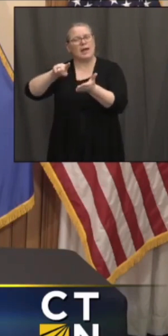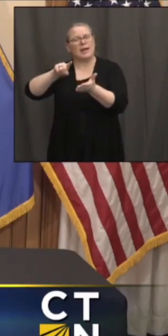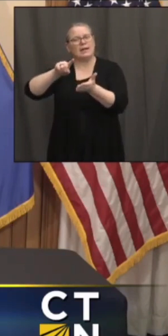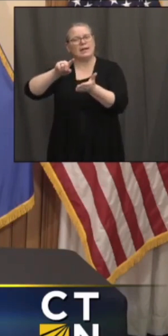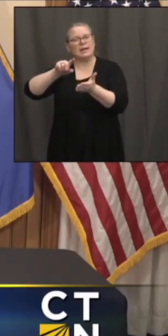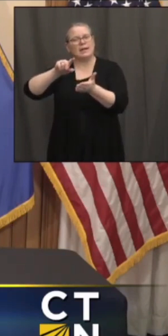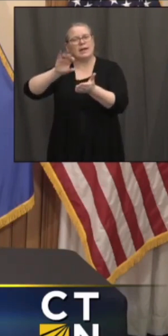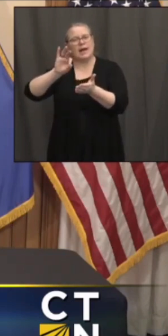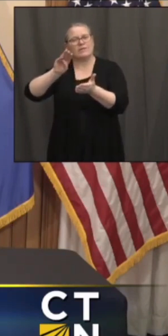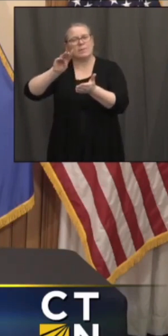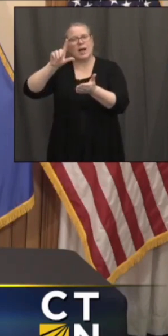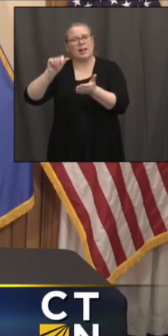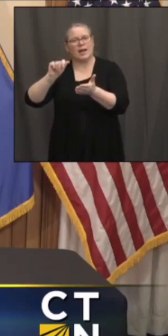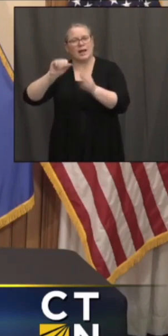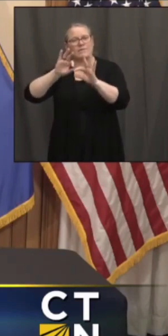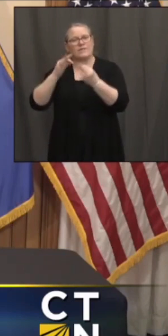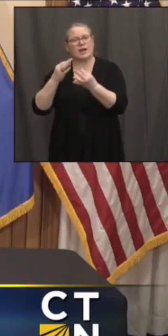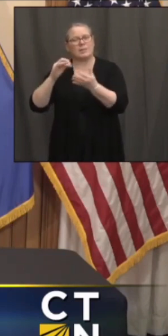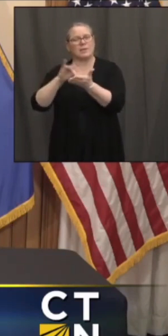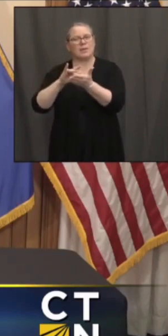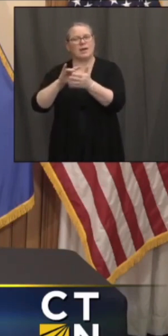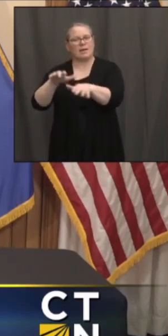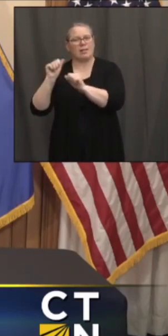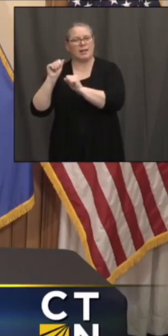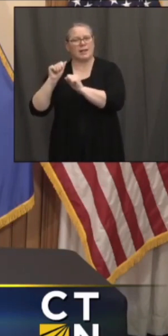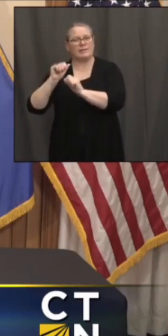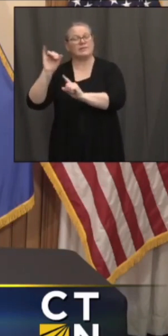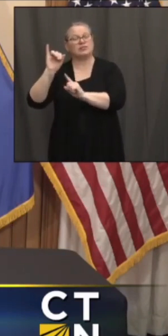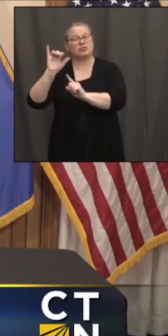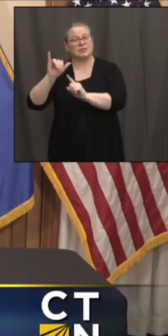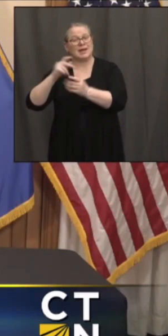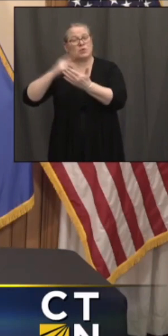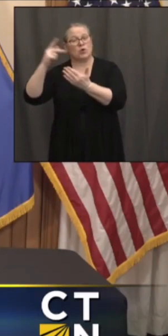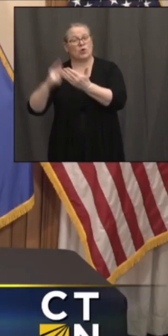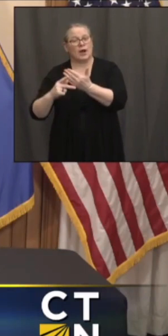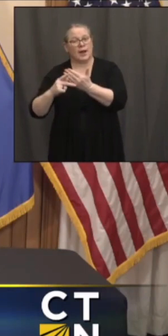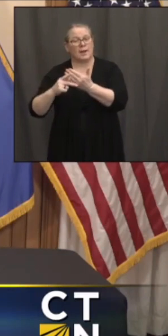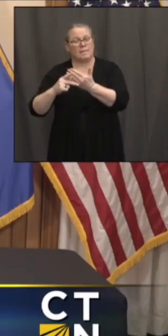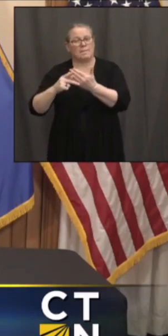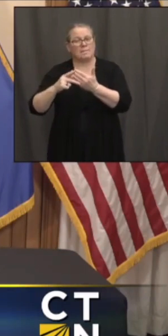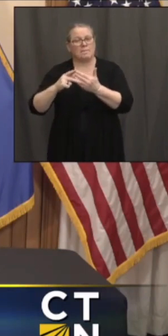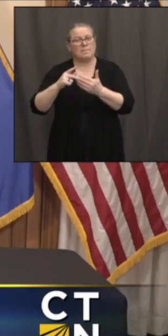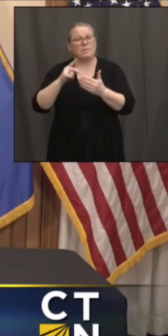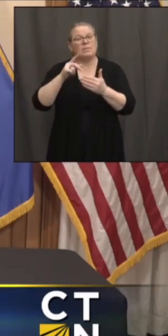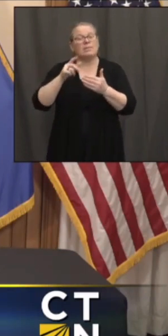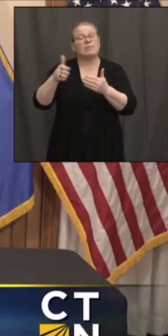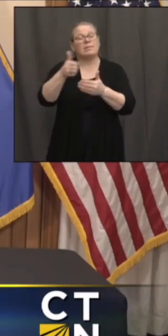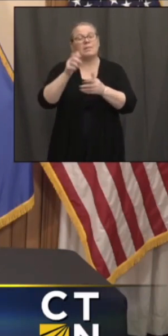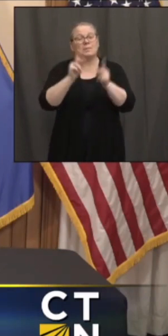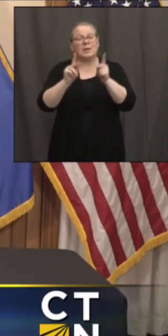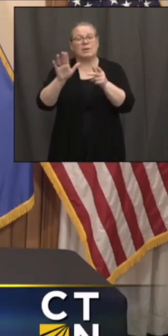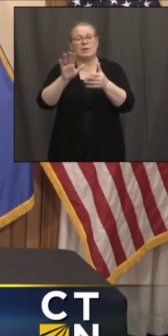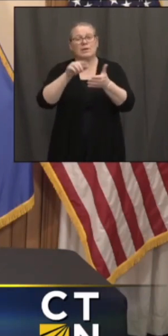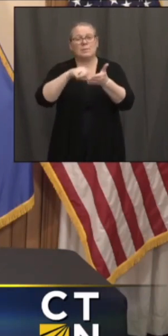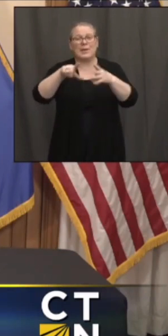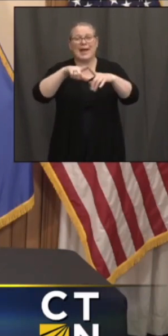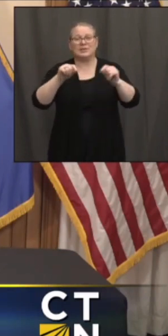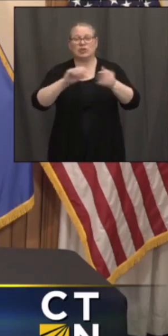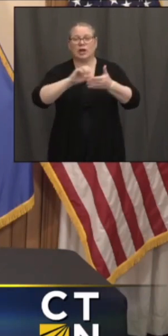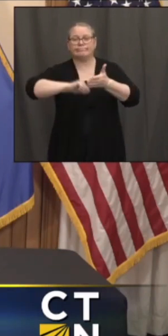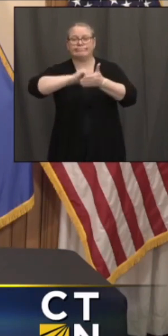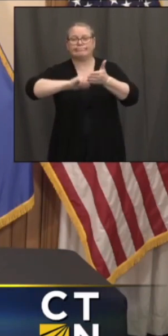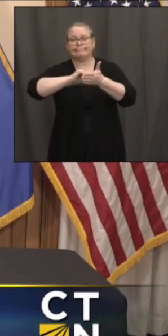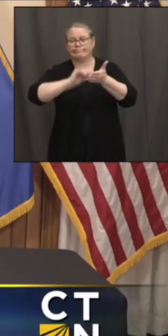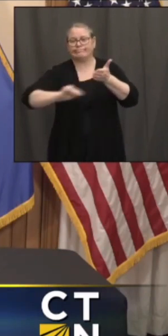program. I'm just wondering what your thoughts are on that. And it seems like a lot of